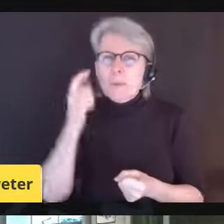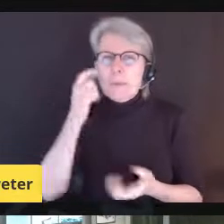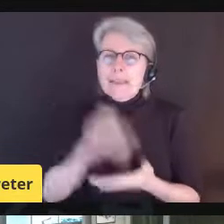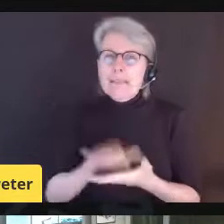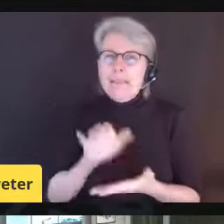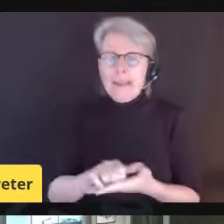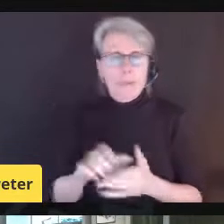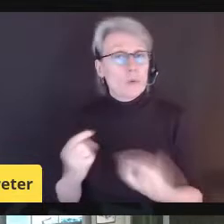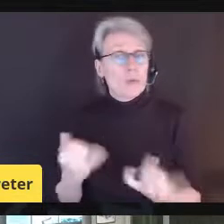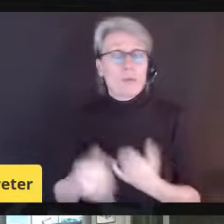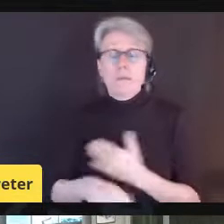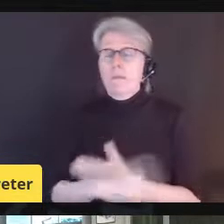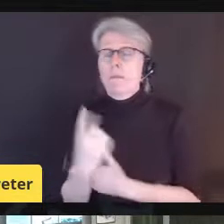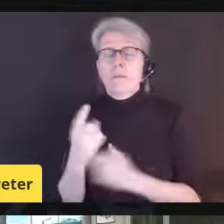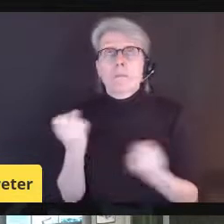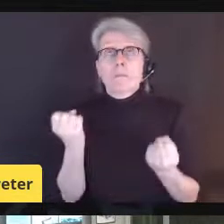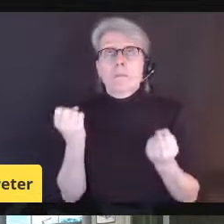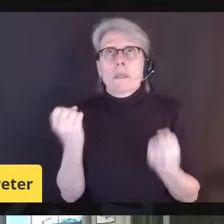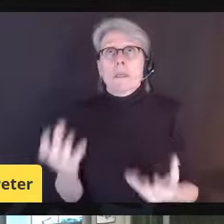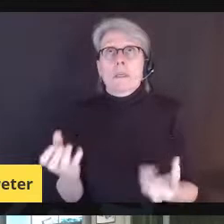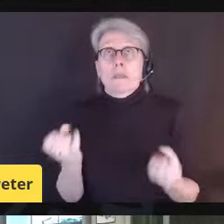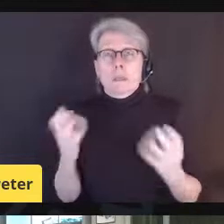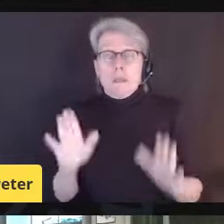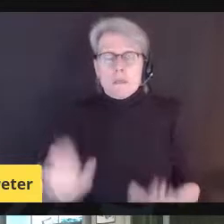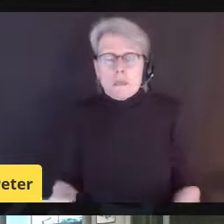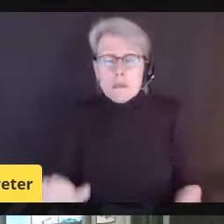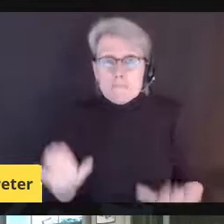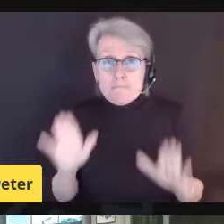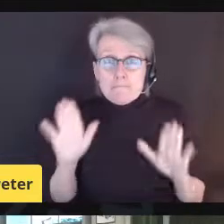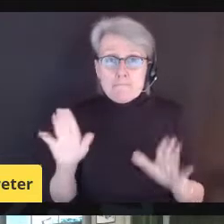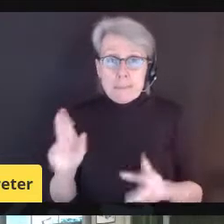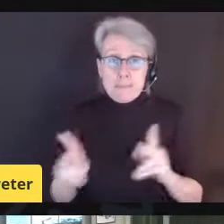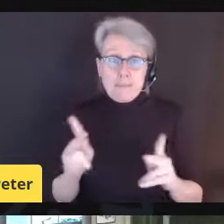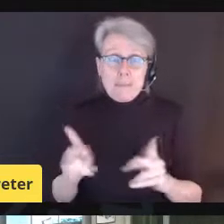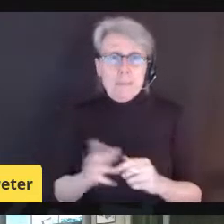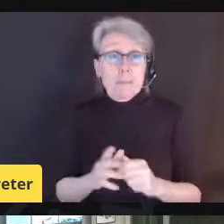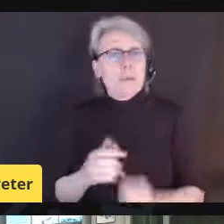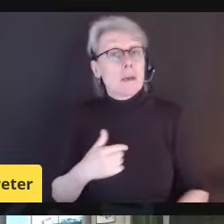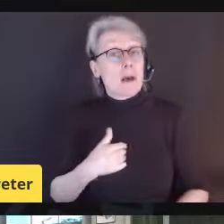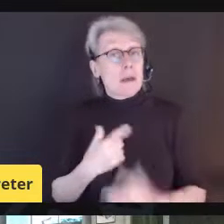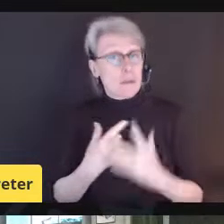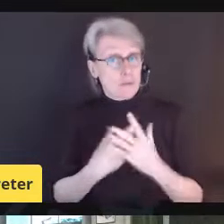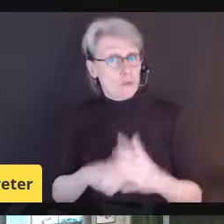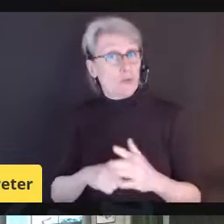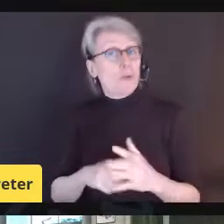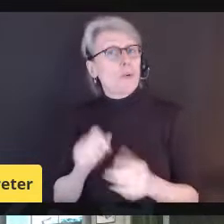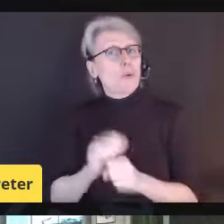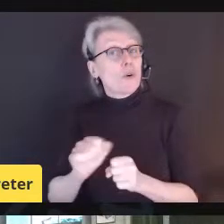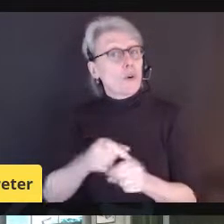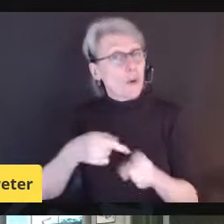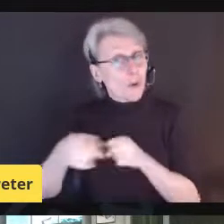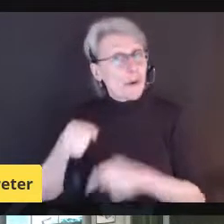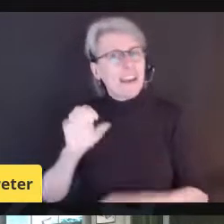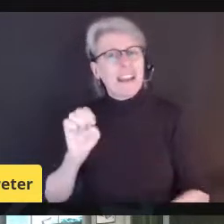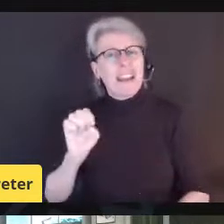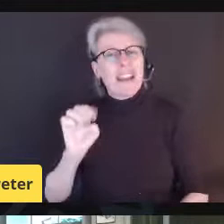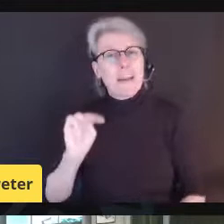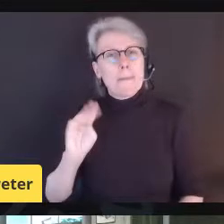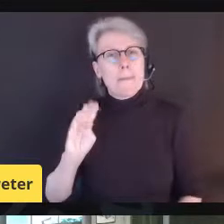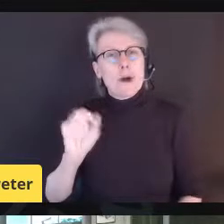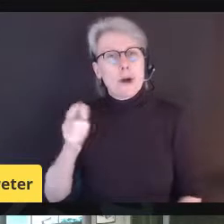group of amazing people. And I started myself in the embalming area, the